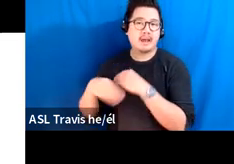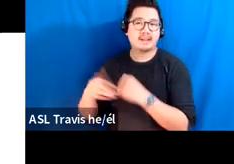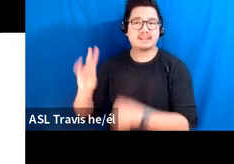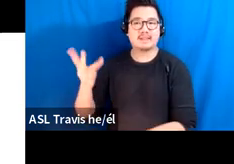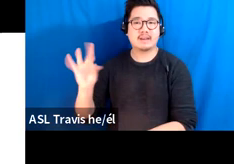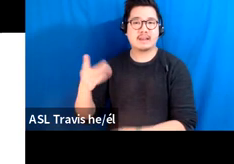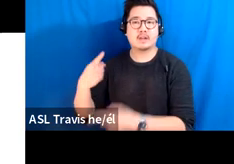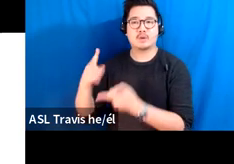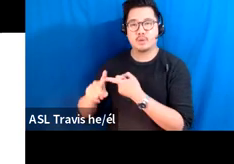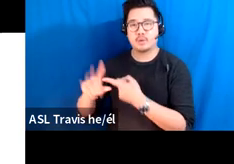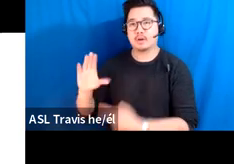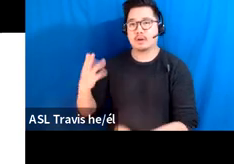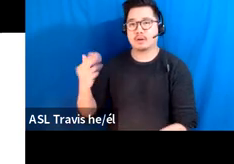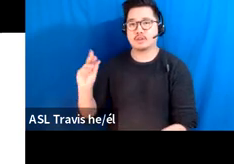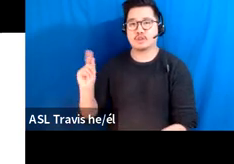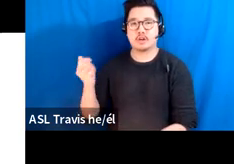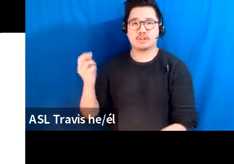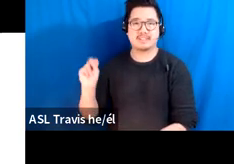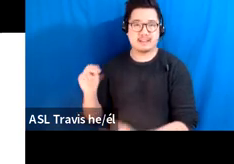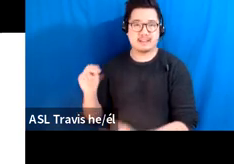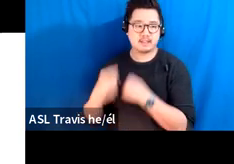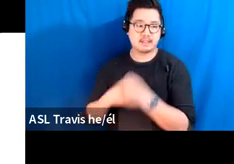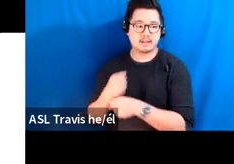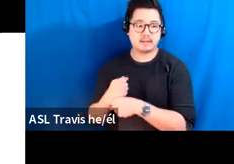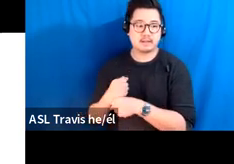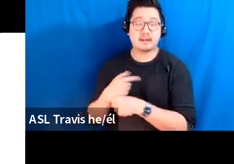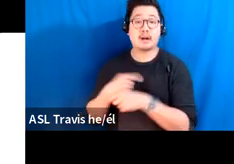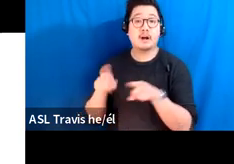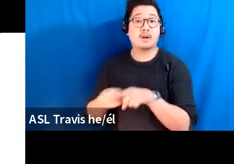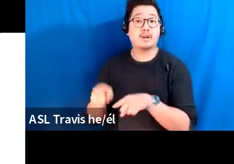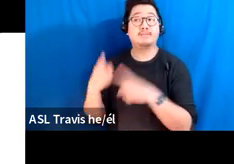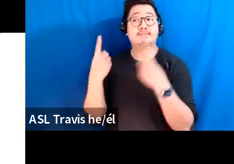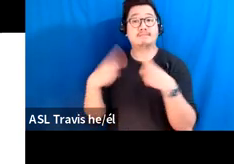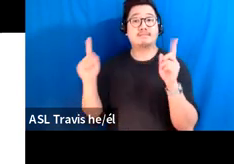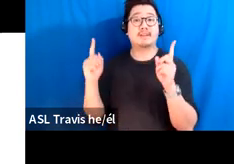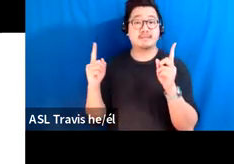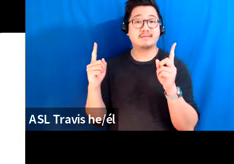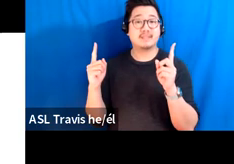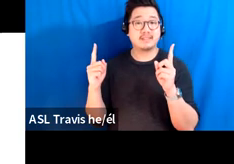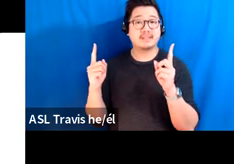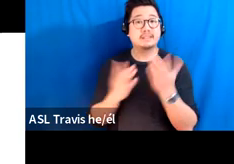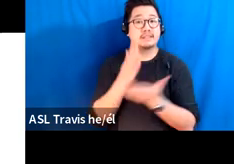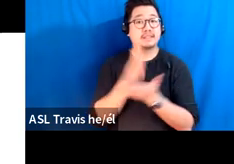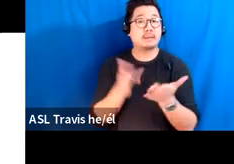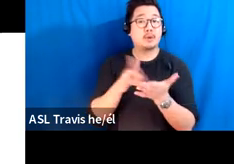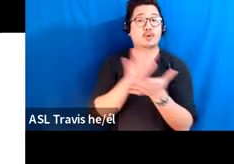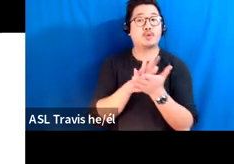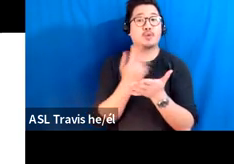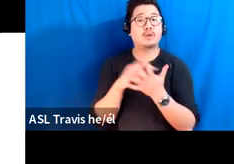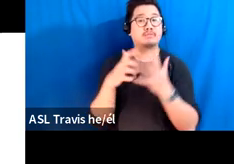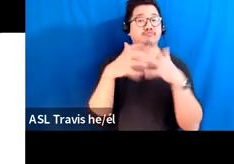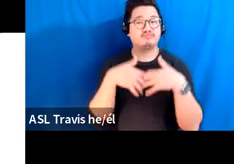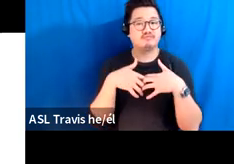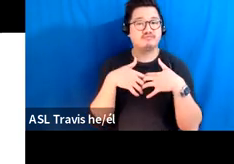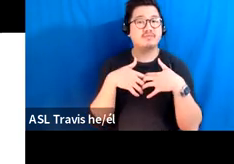charlestown this school year we've also taken finally taken some of our middle schools offline to